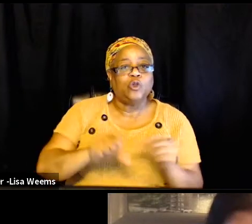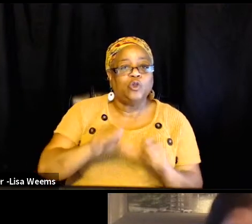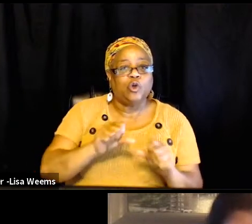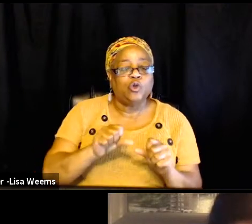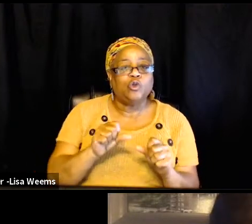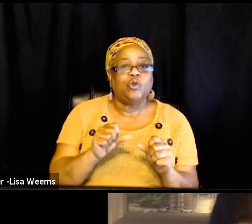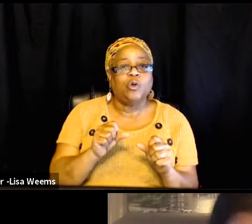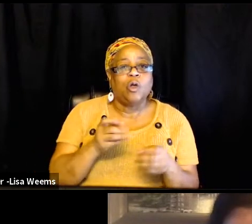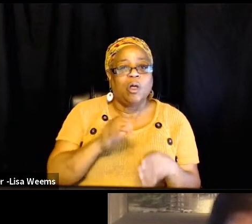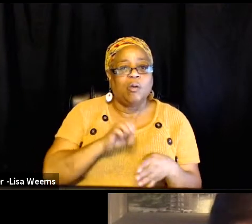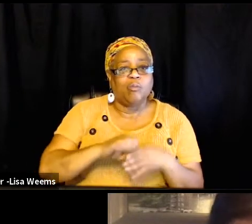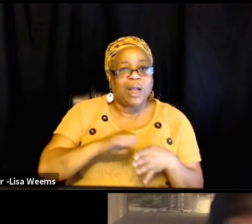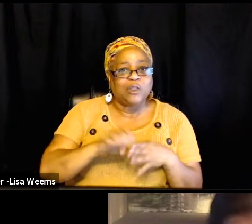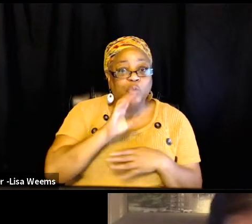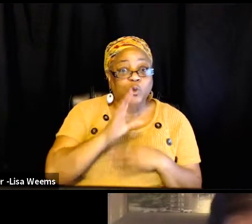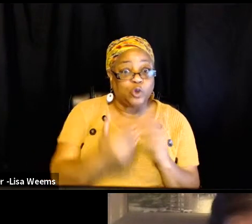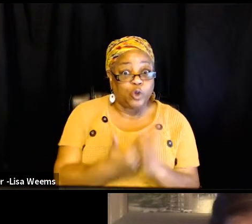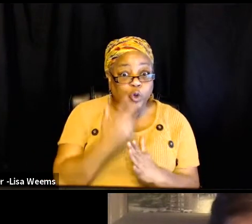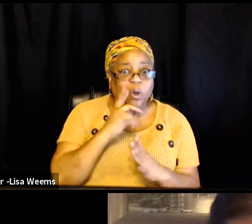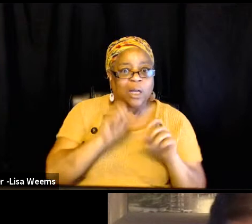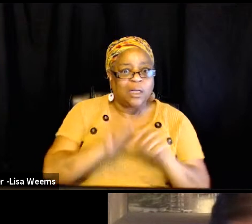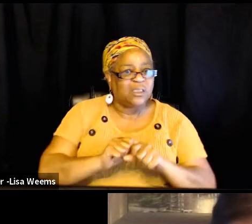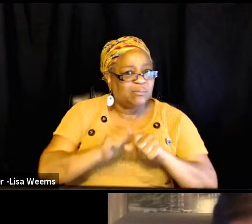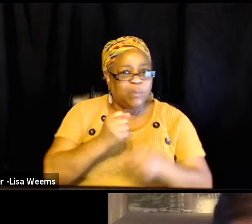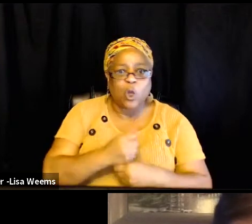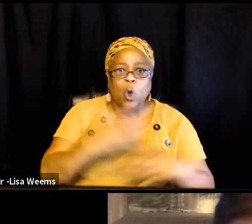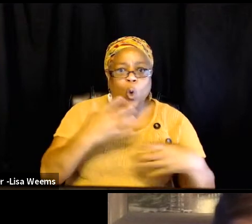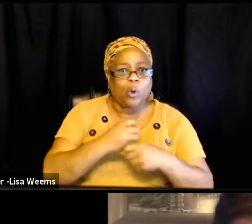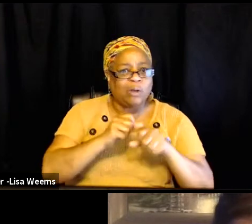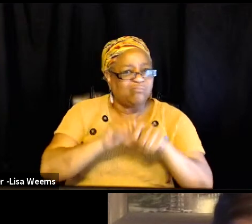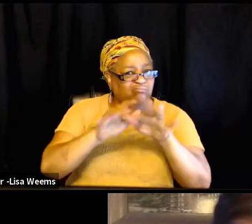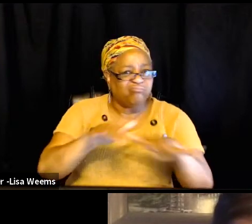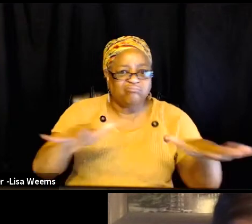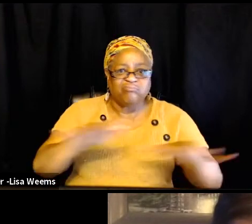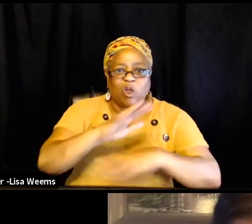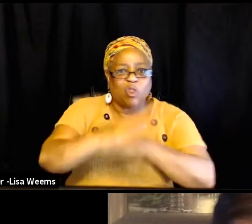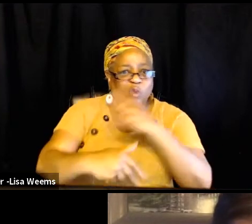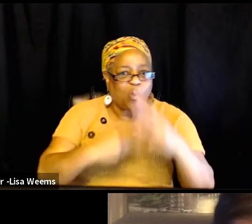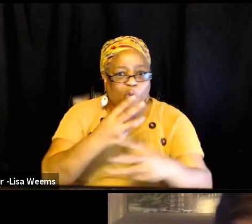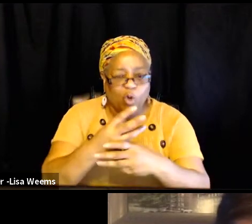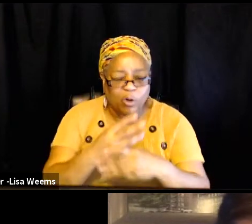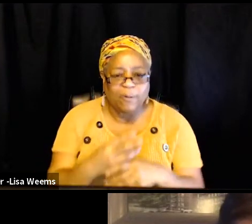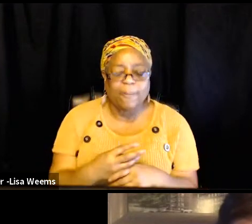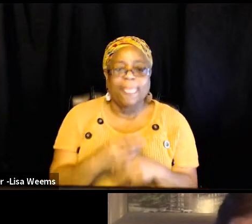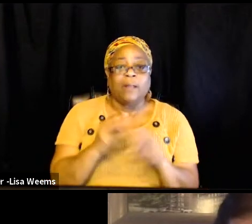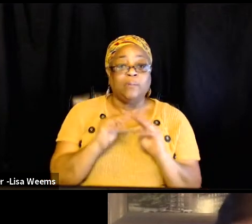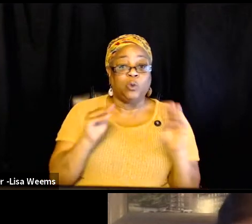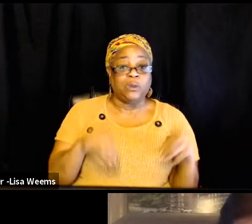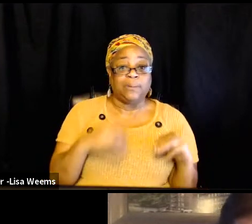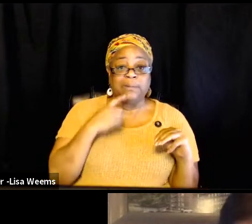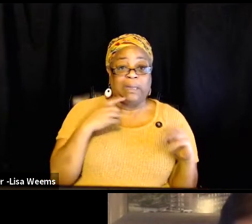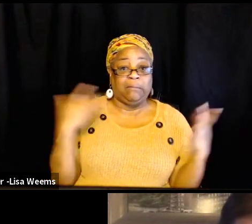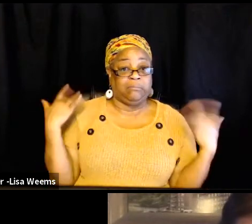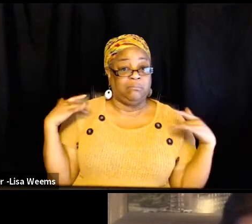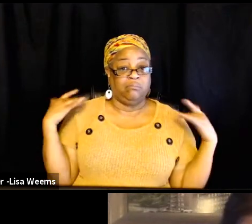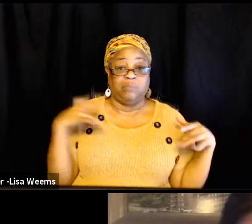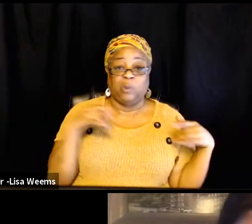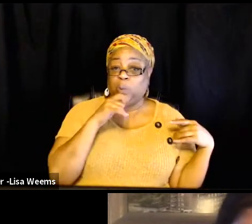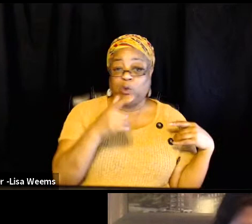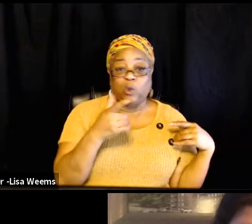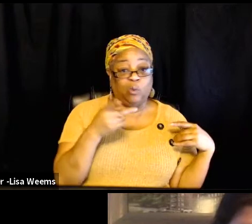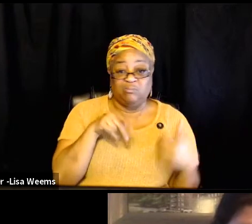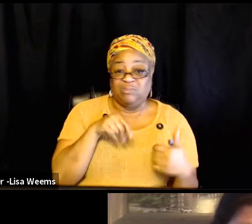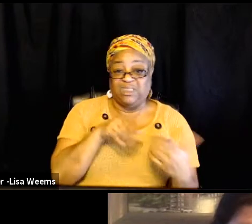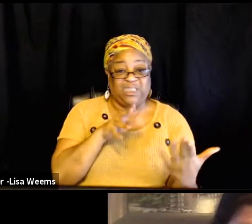it was exploding all over the world. And the museum was mostly like, well, we don't deal with that, you know. Now,